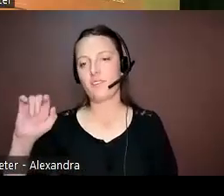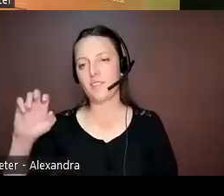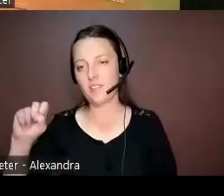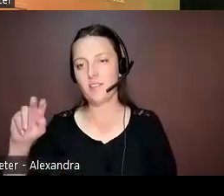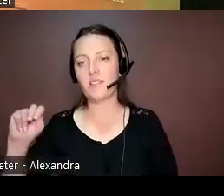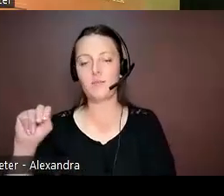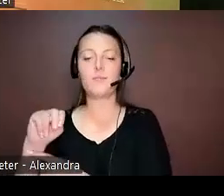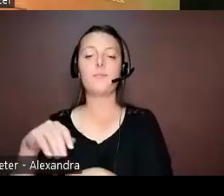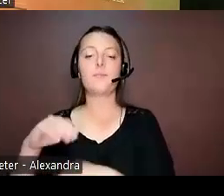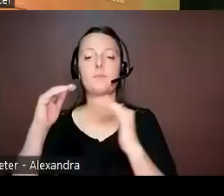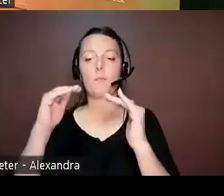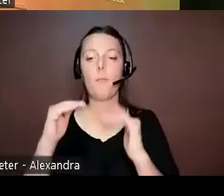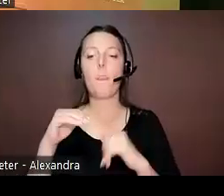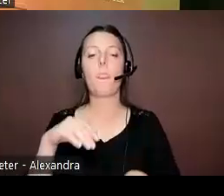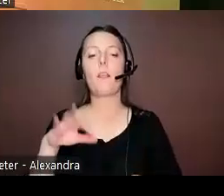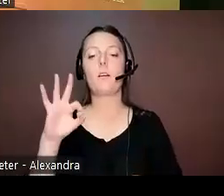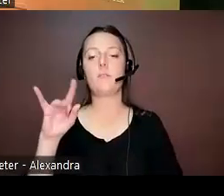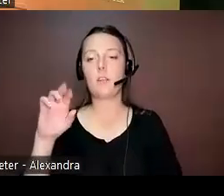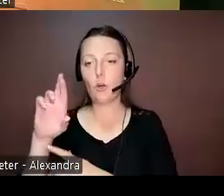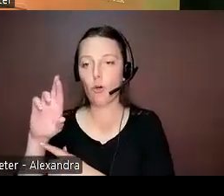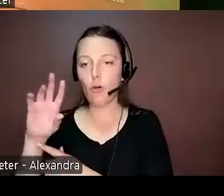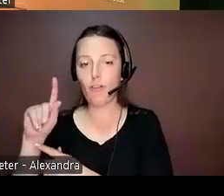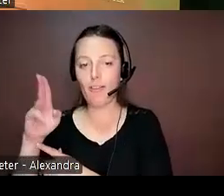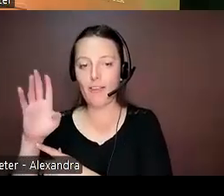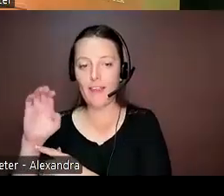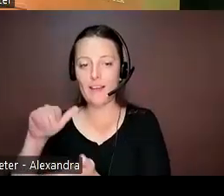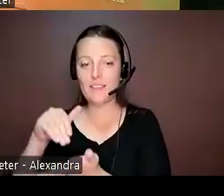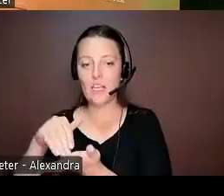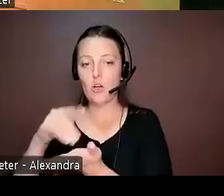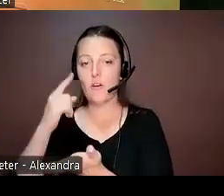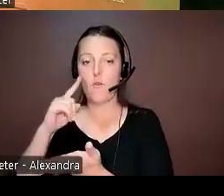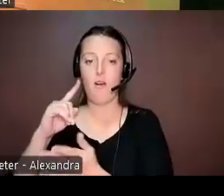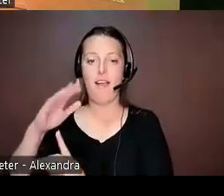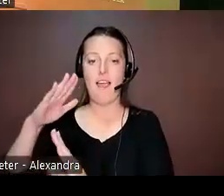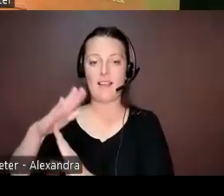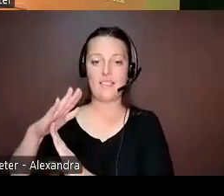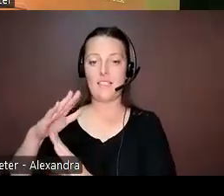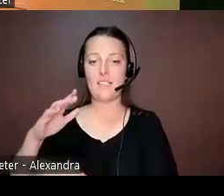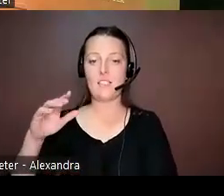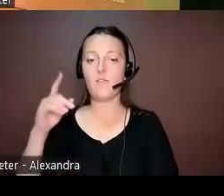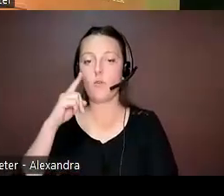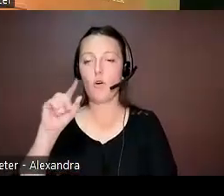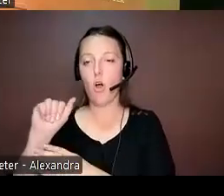We take care of 60 nursing homes around New York State through work of EJ